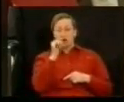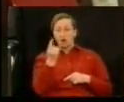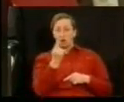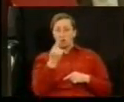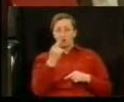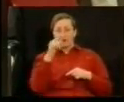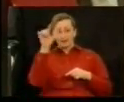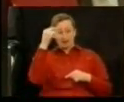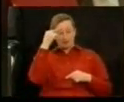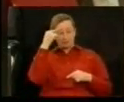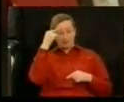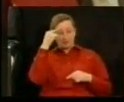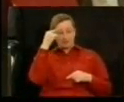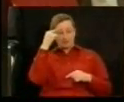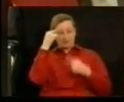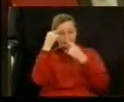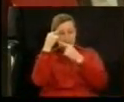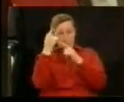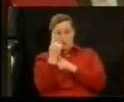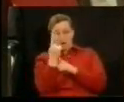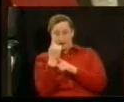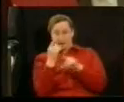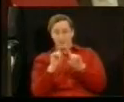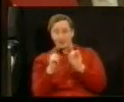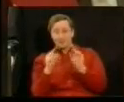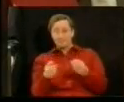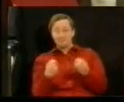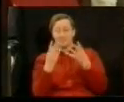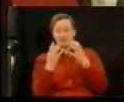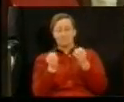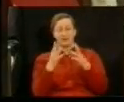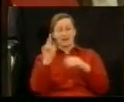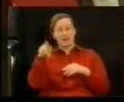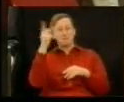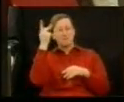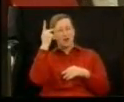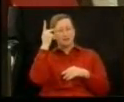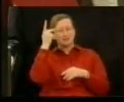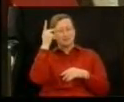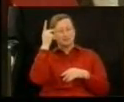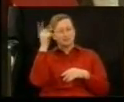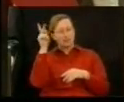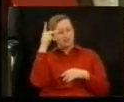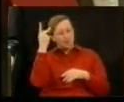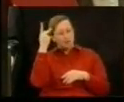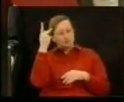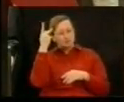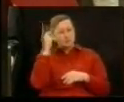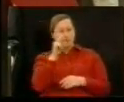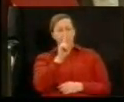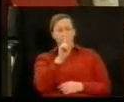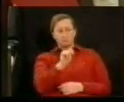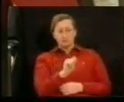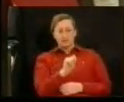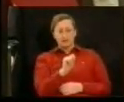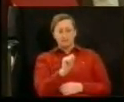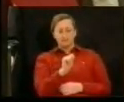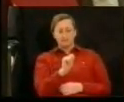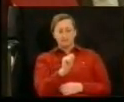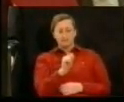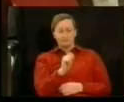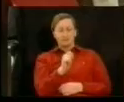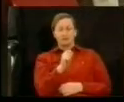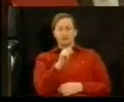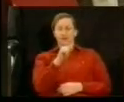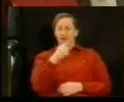government, but governments, and not just politics, but politics at the University of Tennessee.